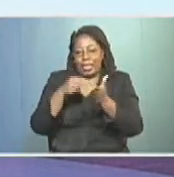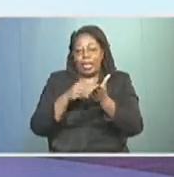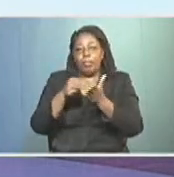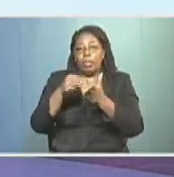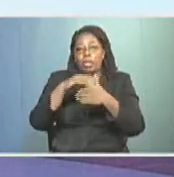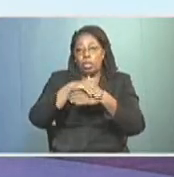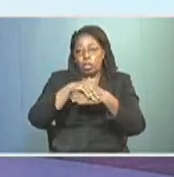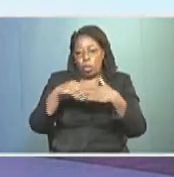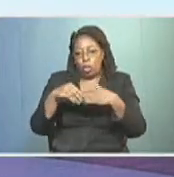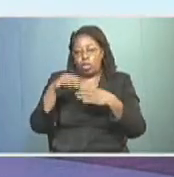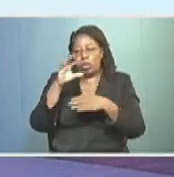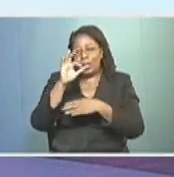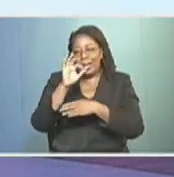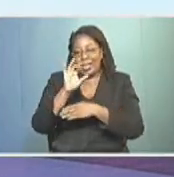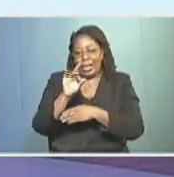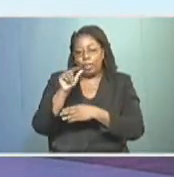or